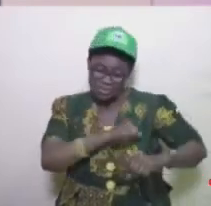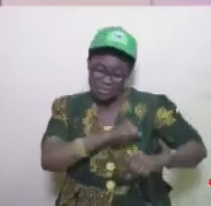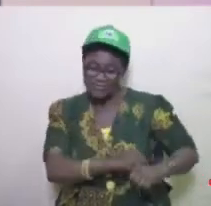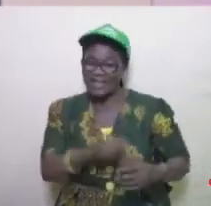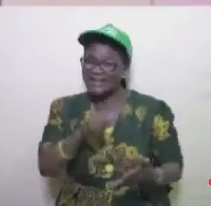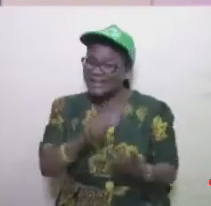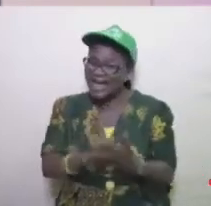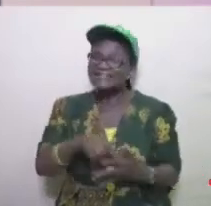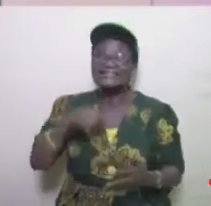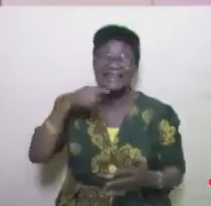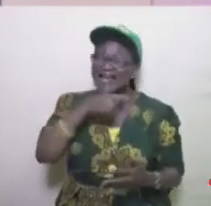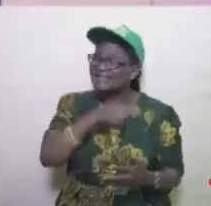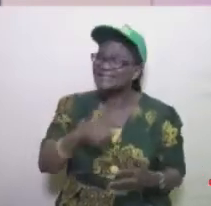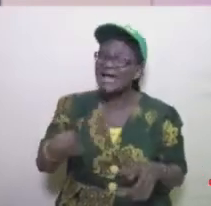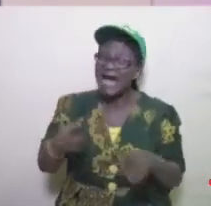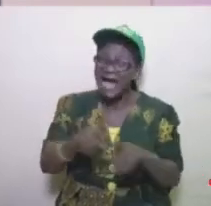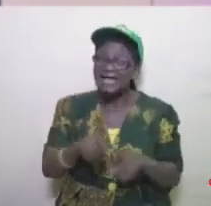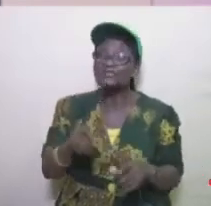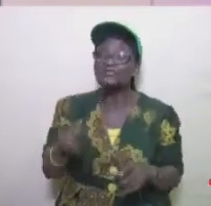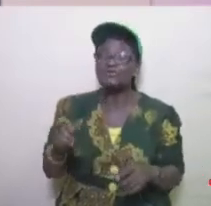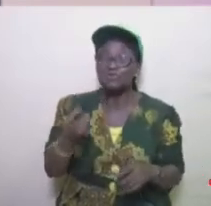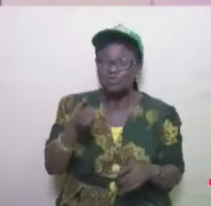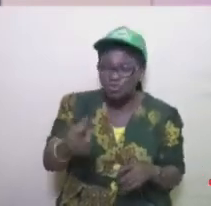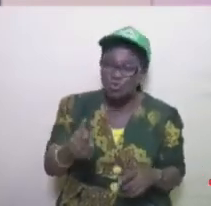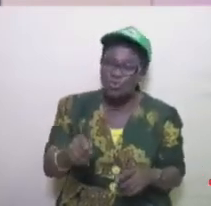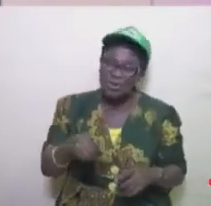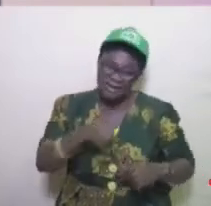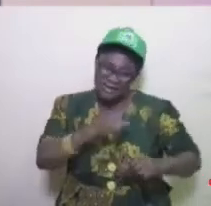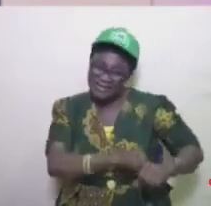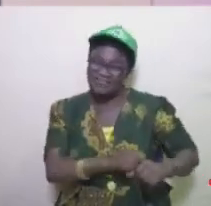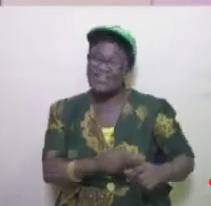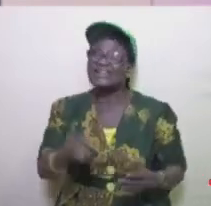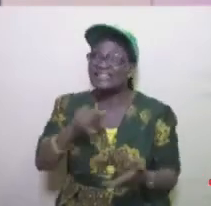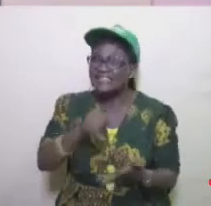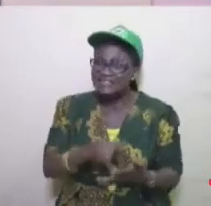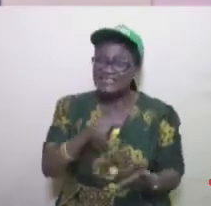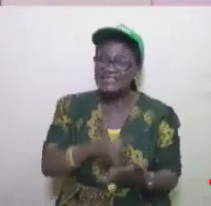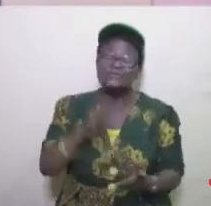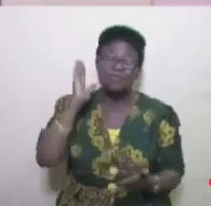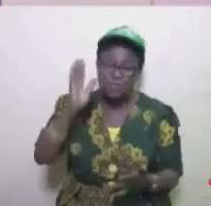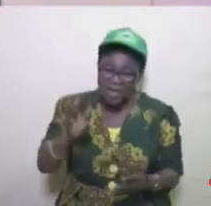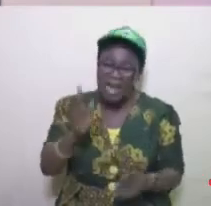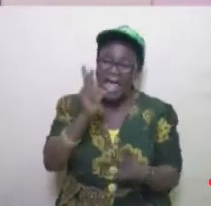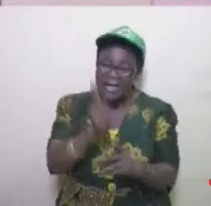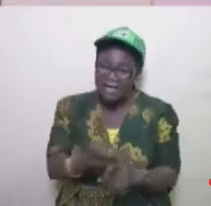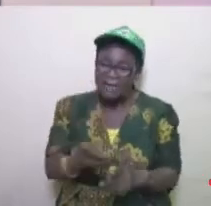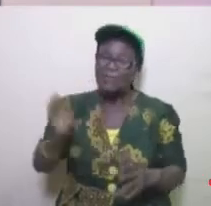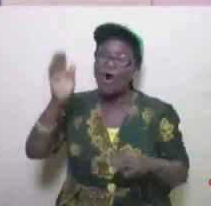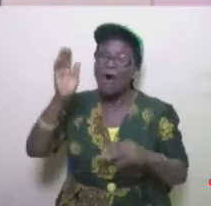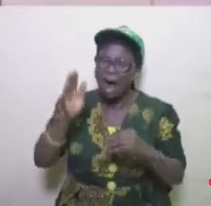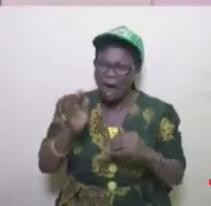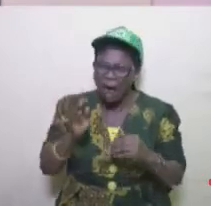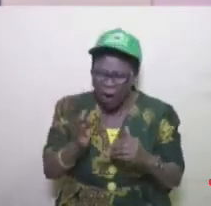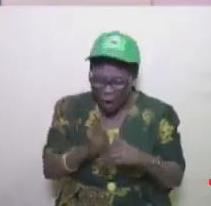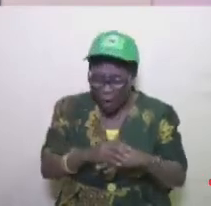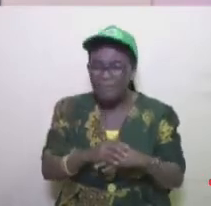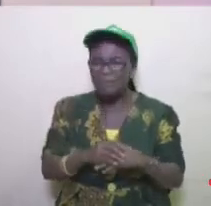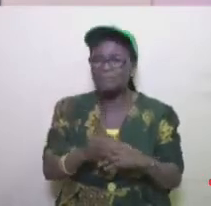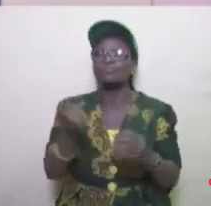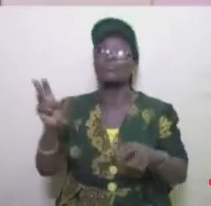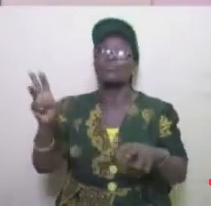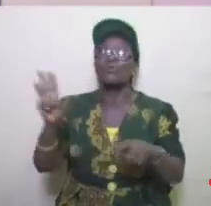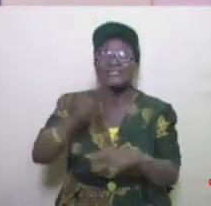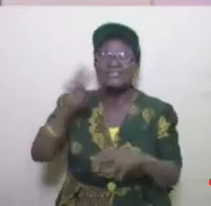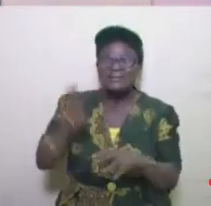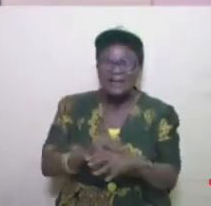keep aggravating. Many a time when I see people, something that is non-public domain, and they are telling lies about it,